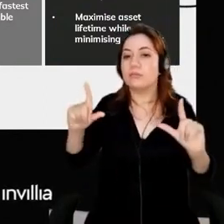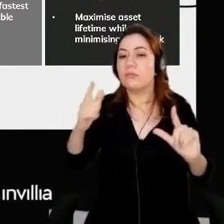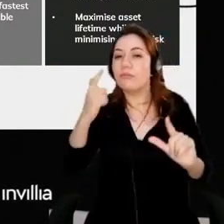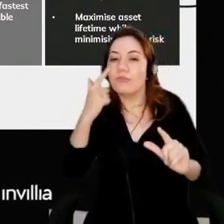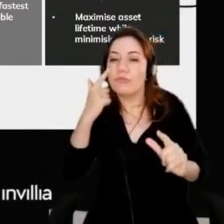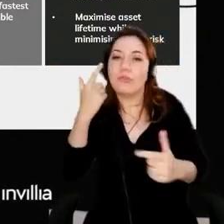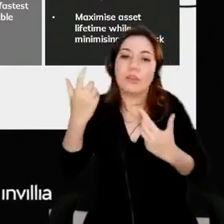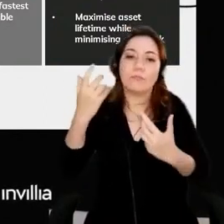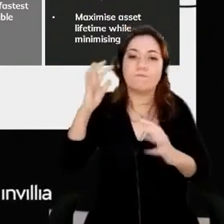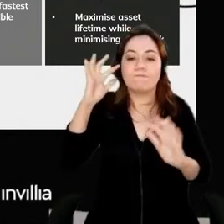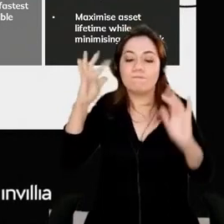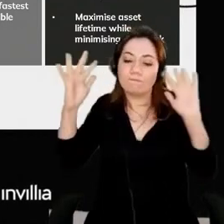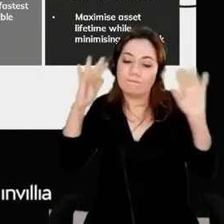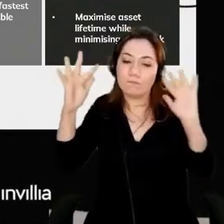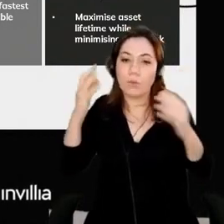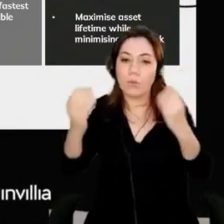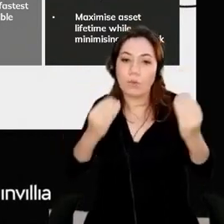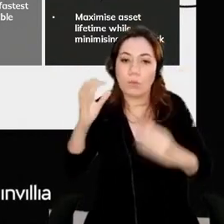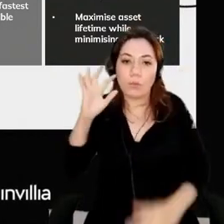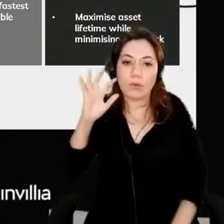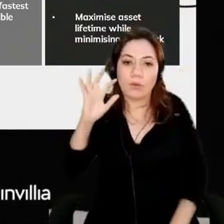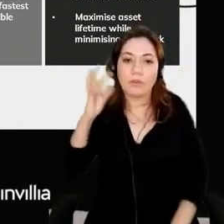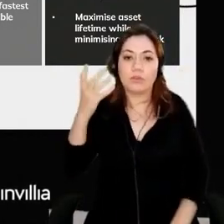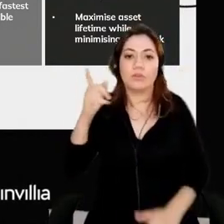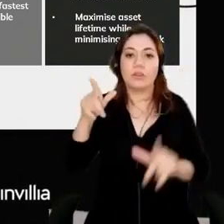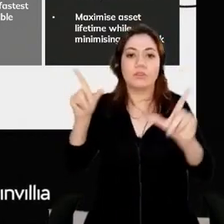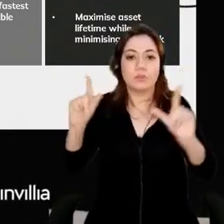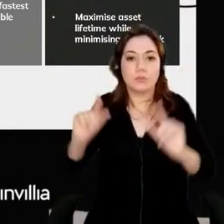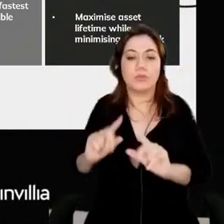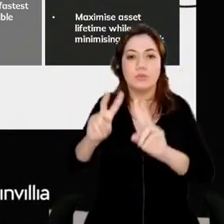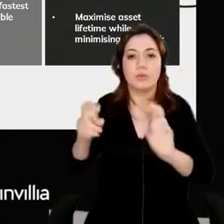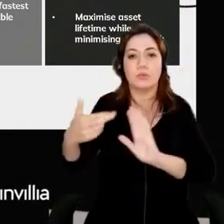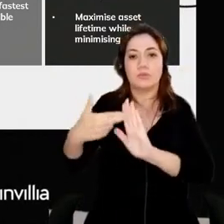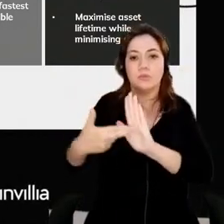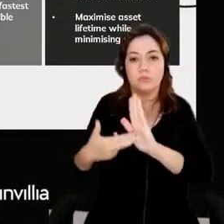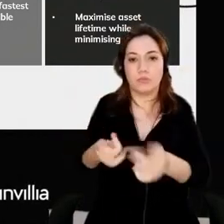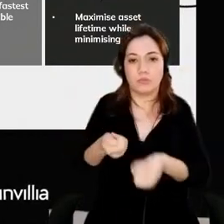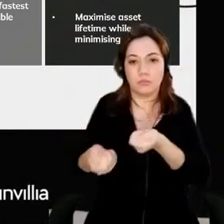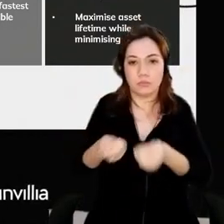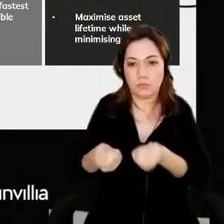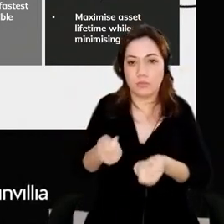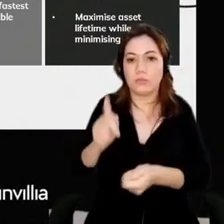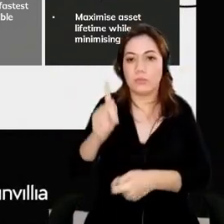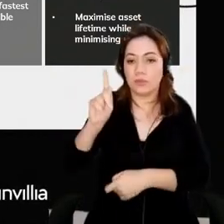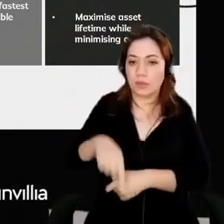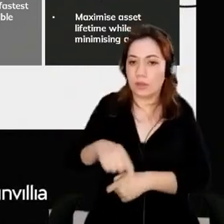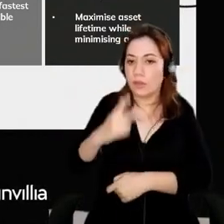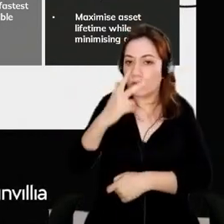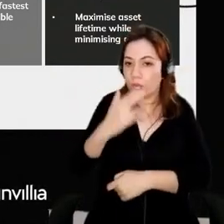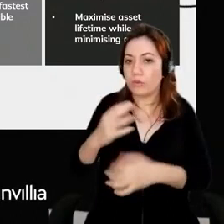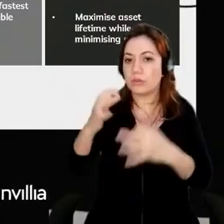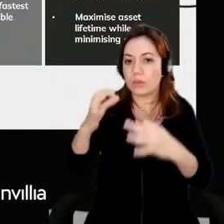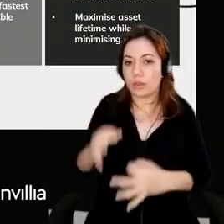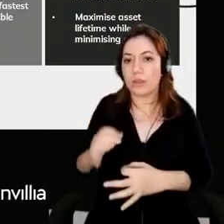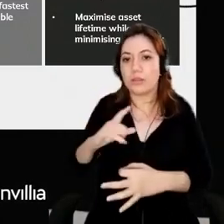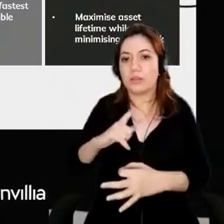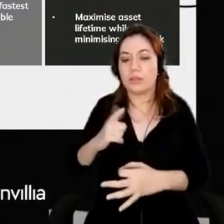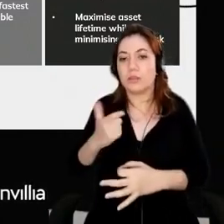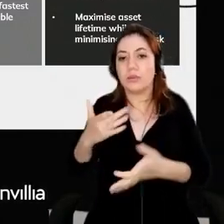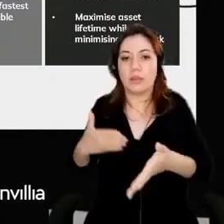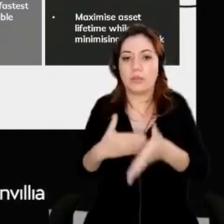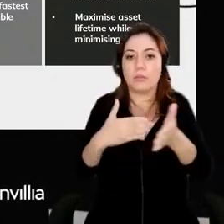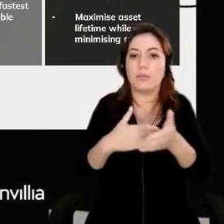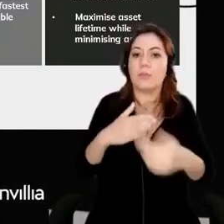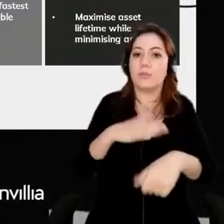compliance. You know, these are things around like making sure that you don't have interruptions to order coming to clients. The second